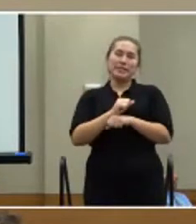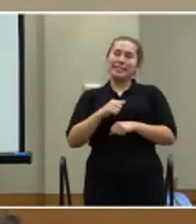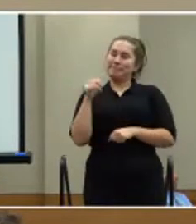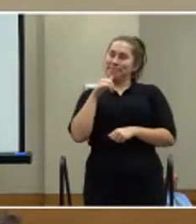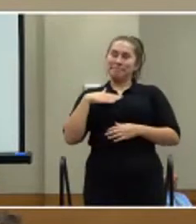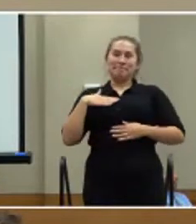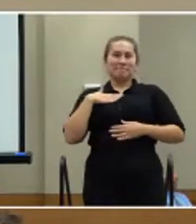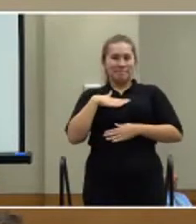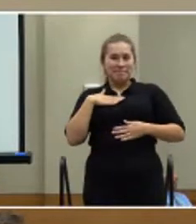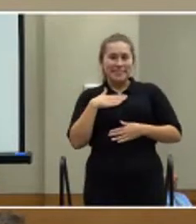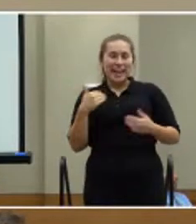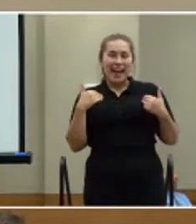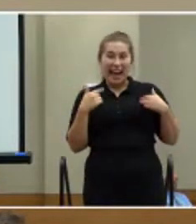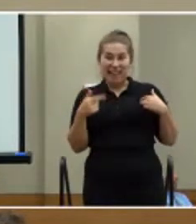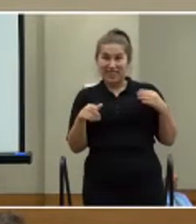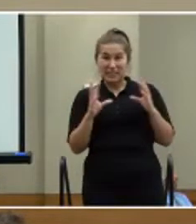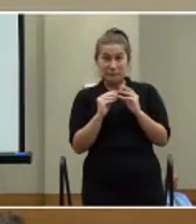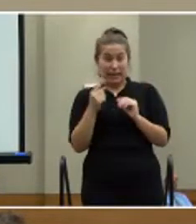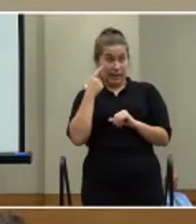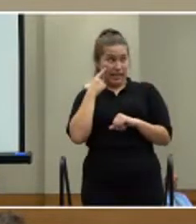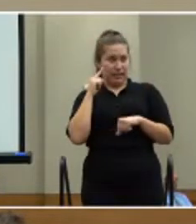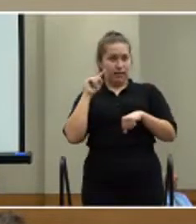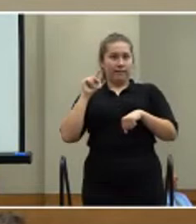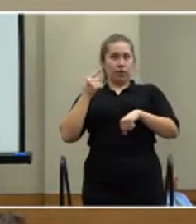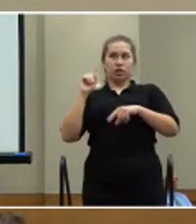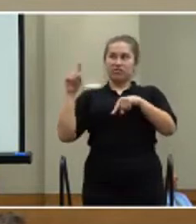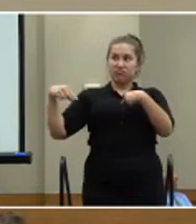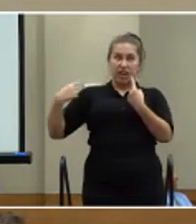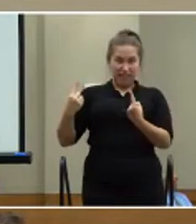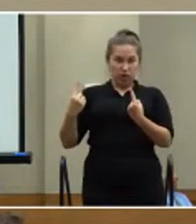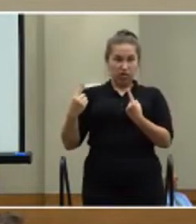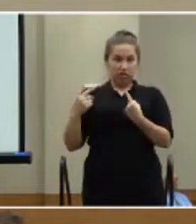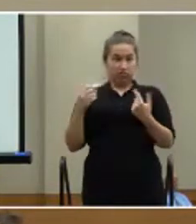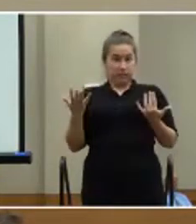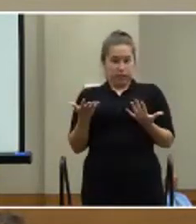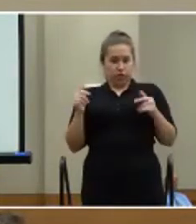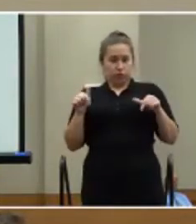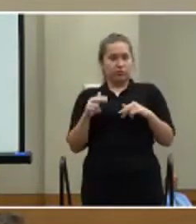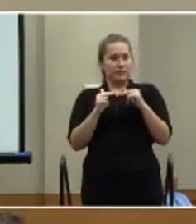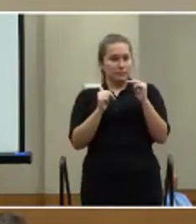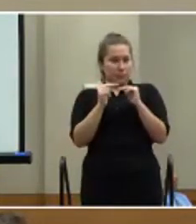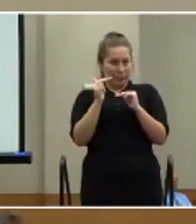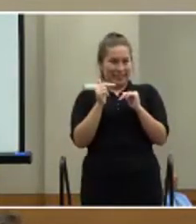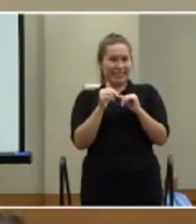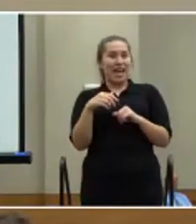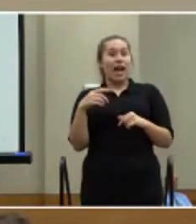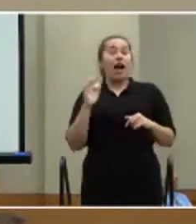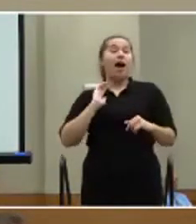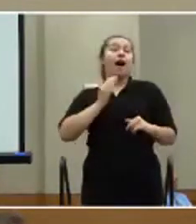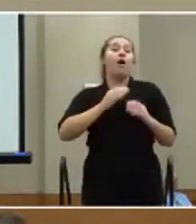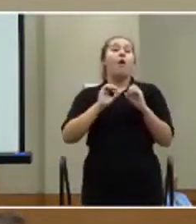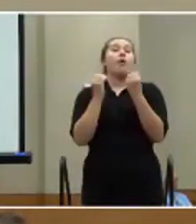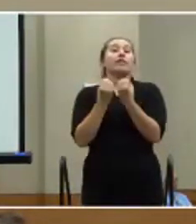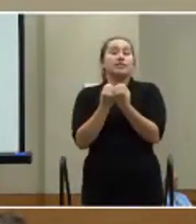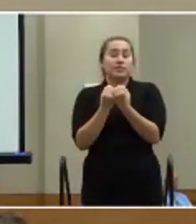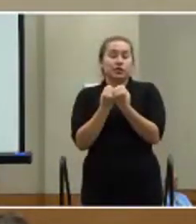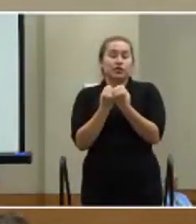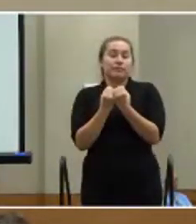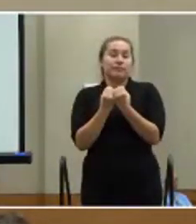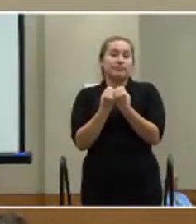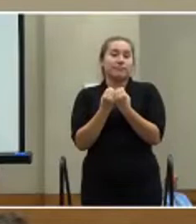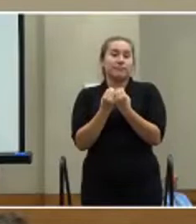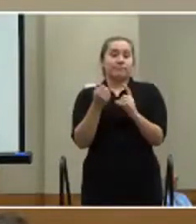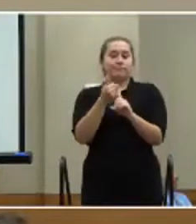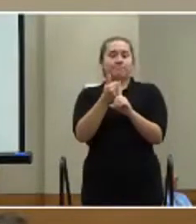this gathering, I think the first ever, at the National Federation of the Blind headquarters. Our organization is